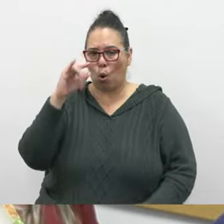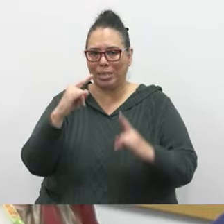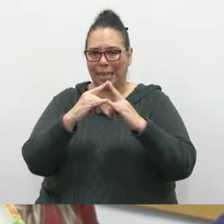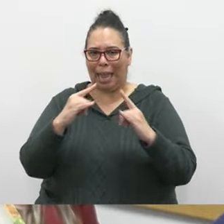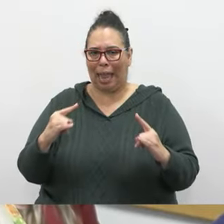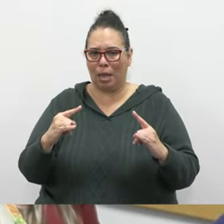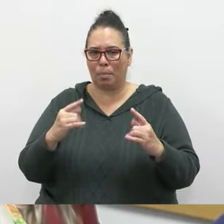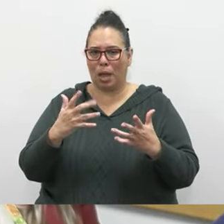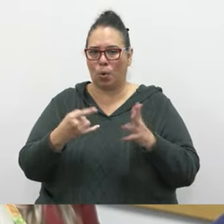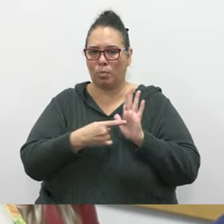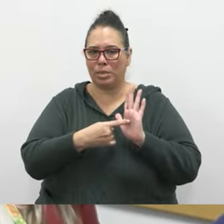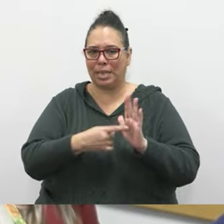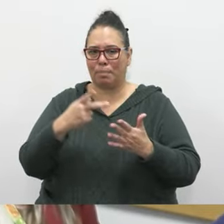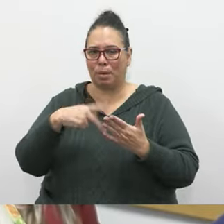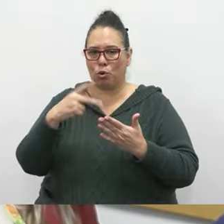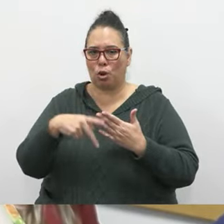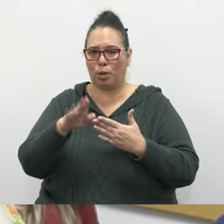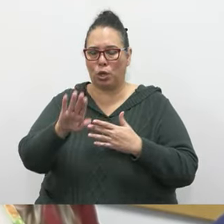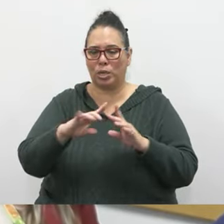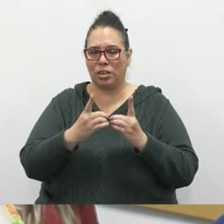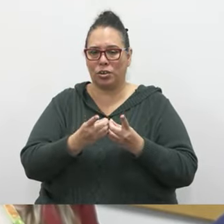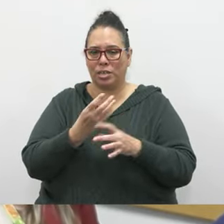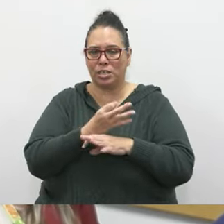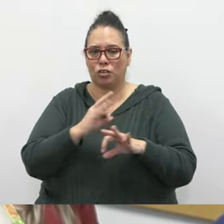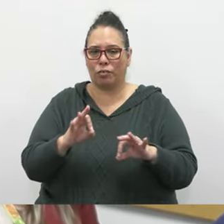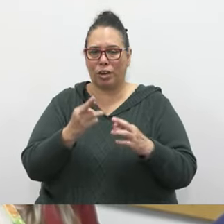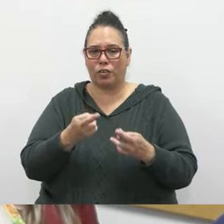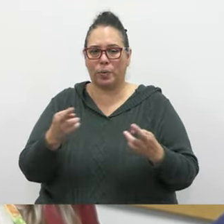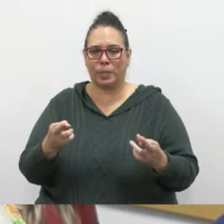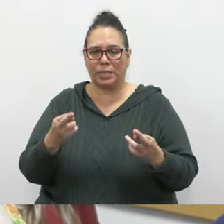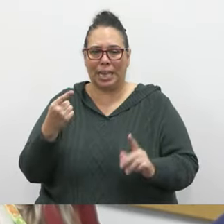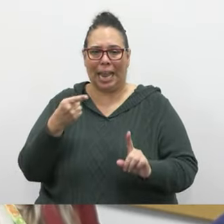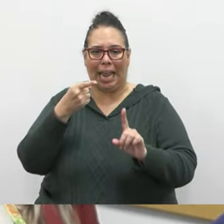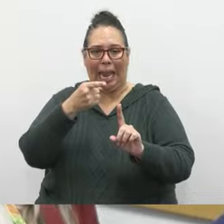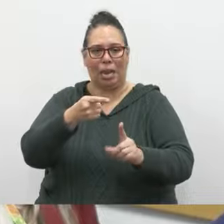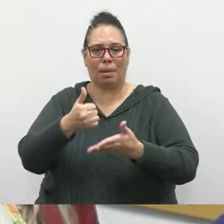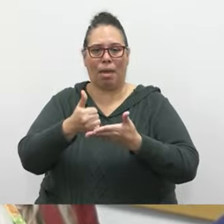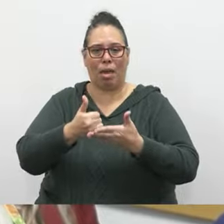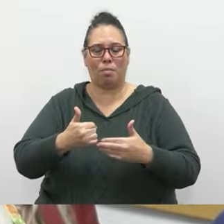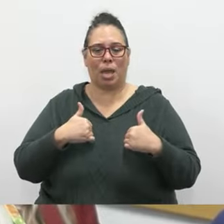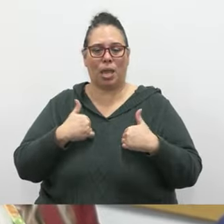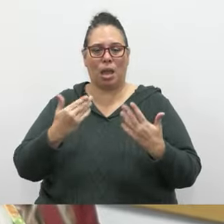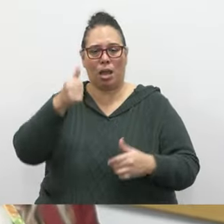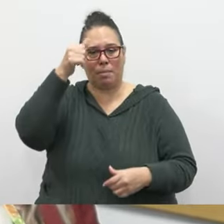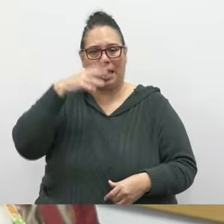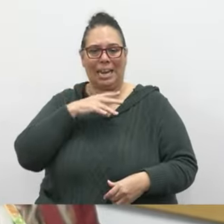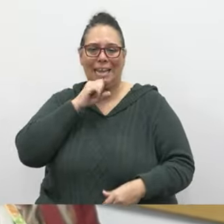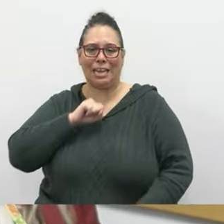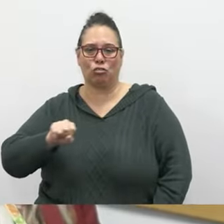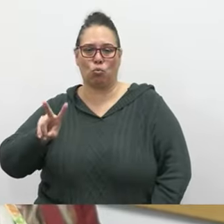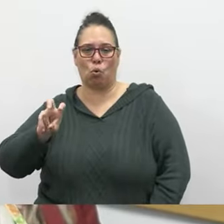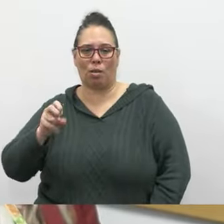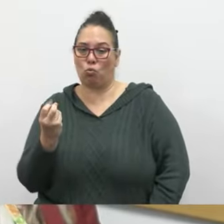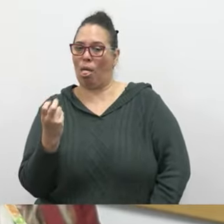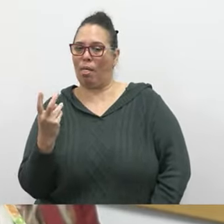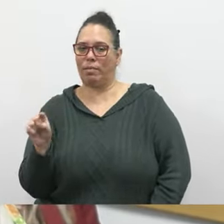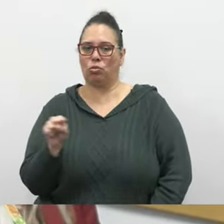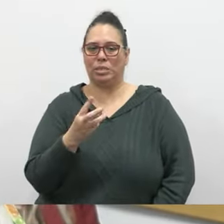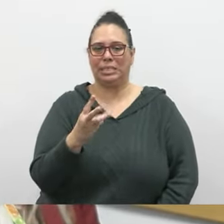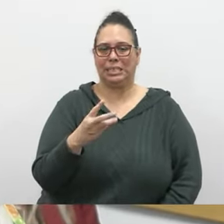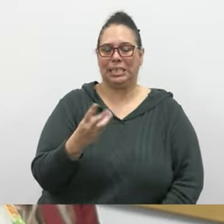like to present my program to your district as a free resource. We aim to help young men between the ages of 12 and 16 through a free